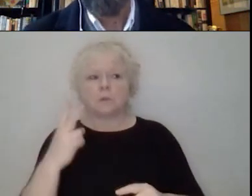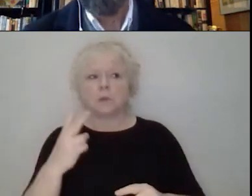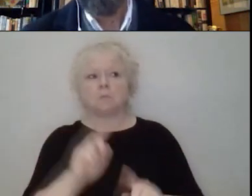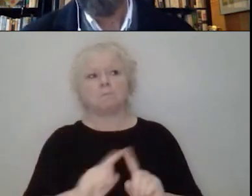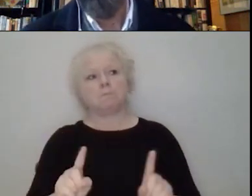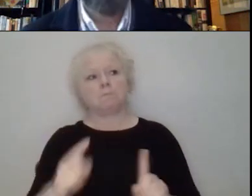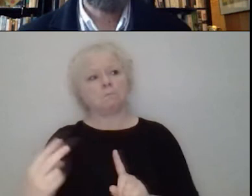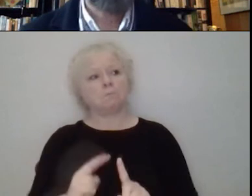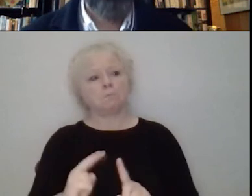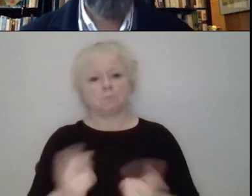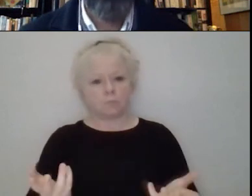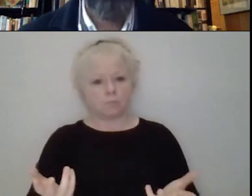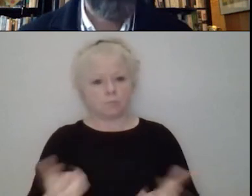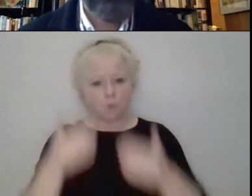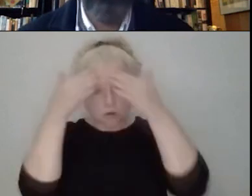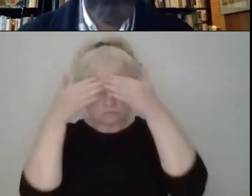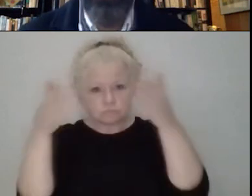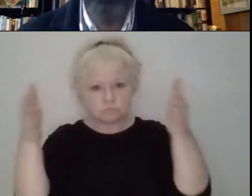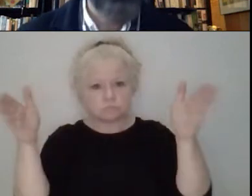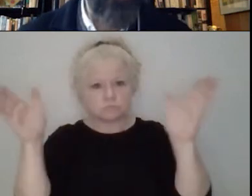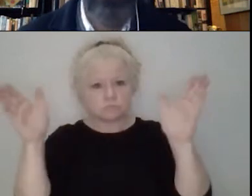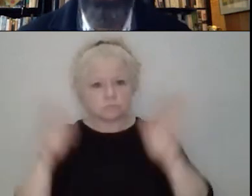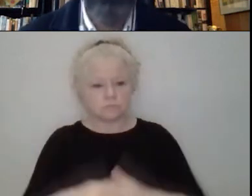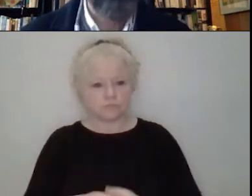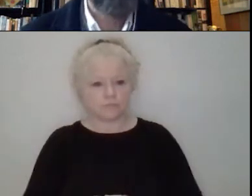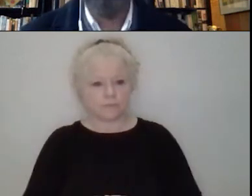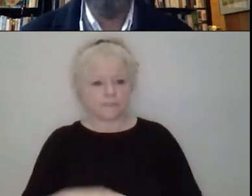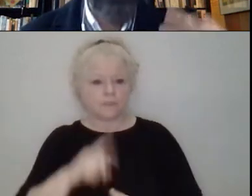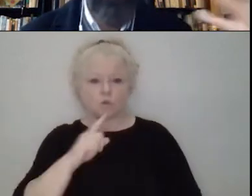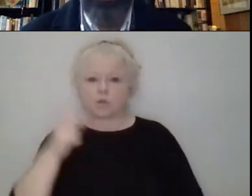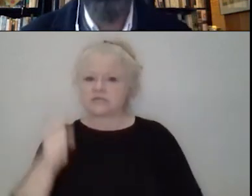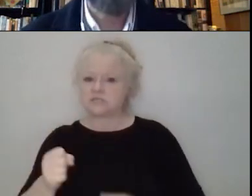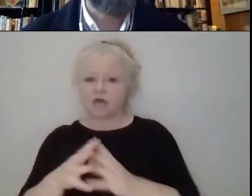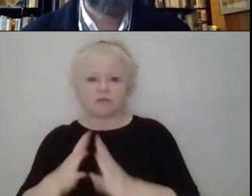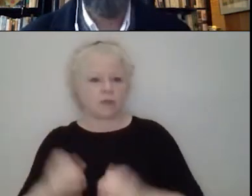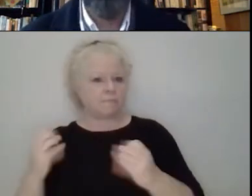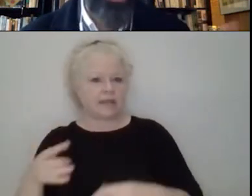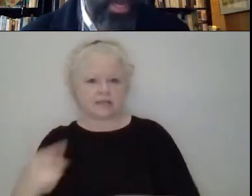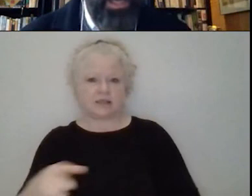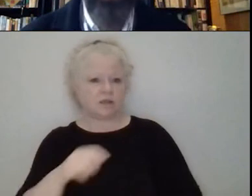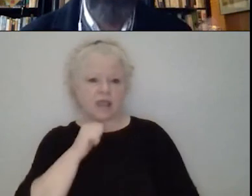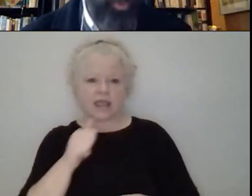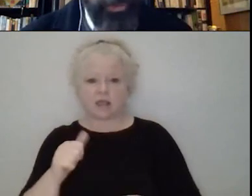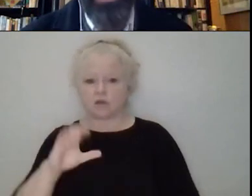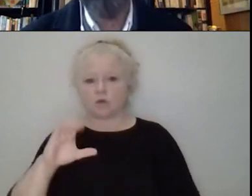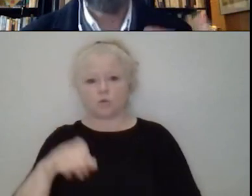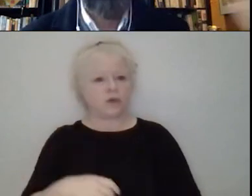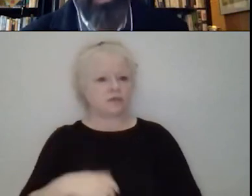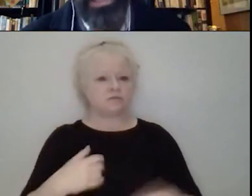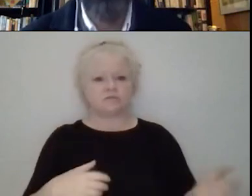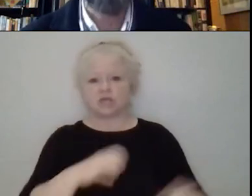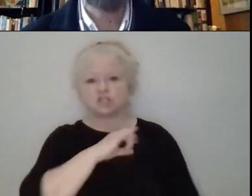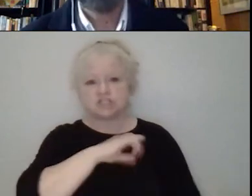more, in a broader way. Because really, all the South Americans that were there, I had never really had that contact with Chileans and Peruvians